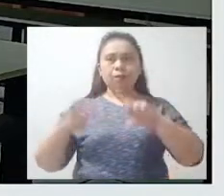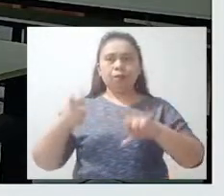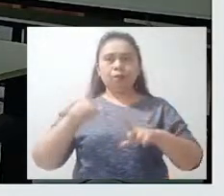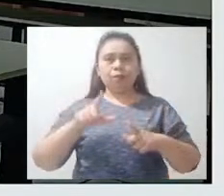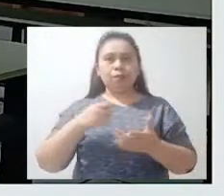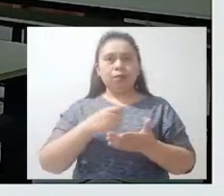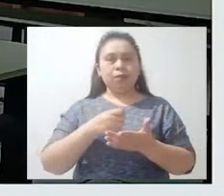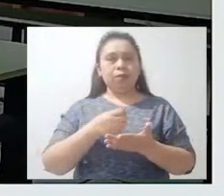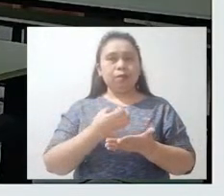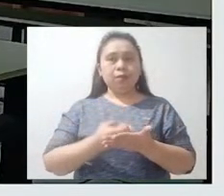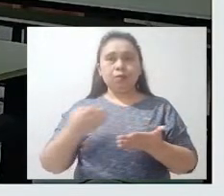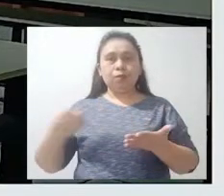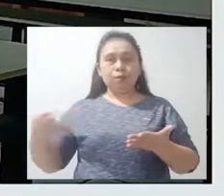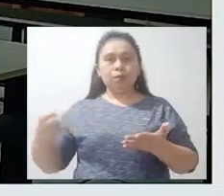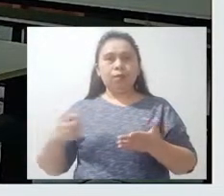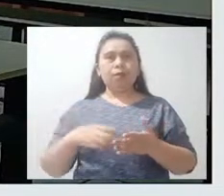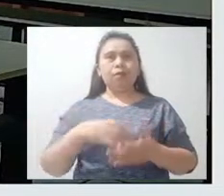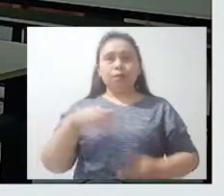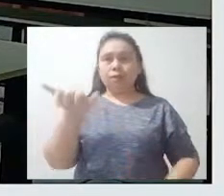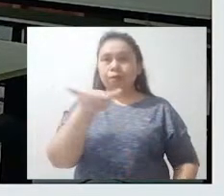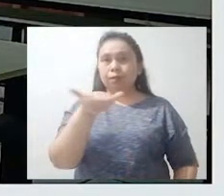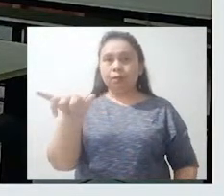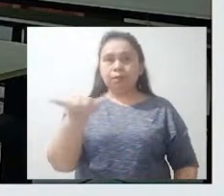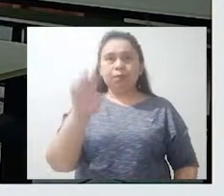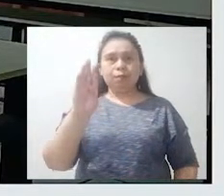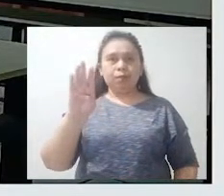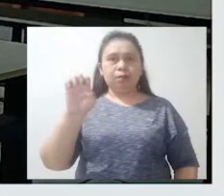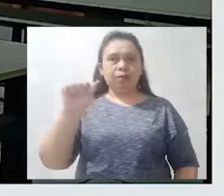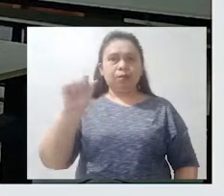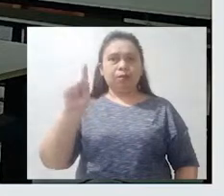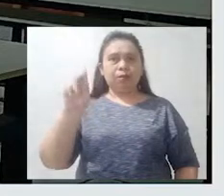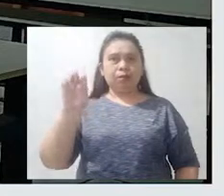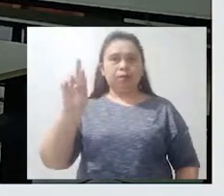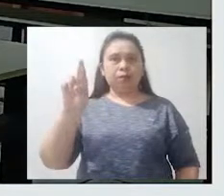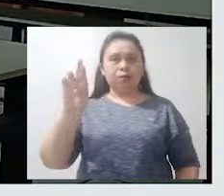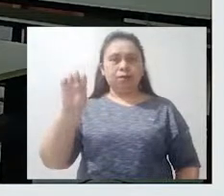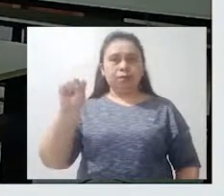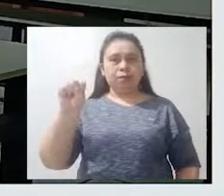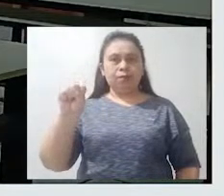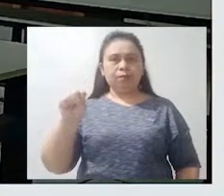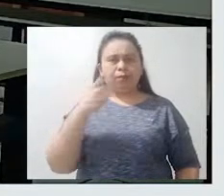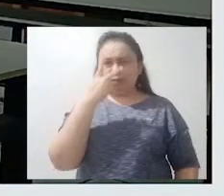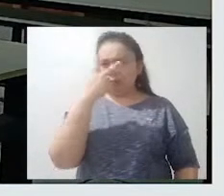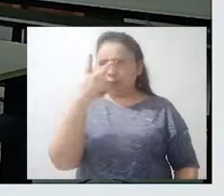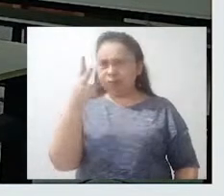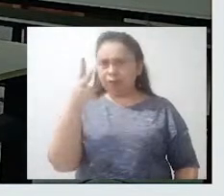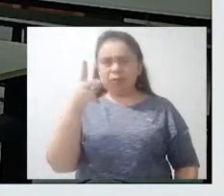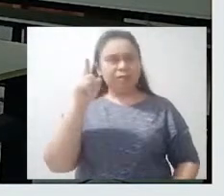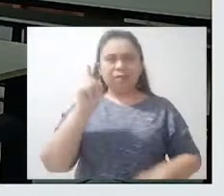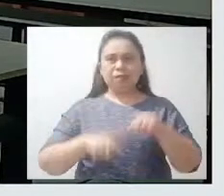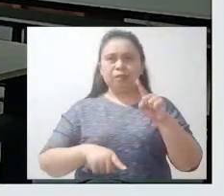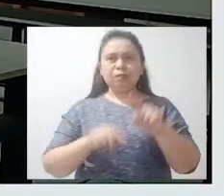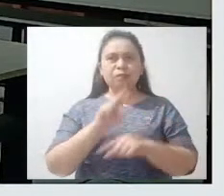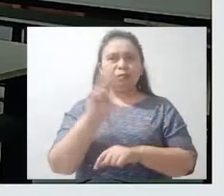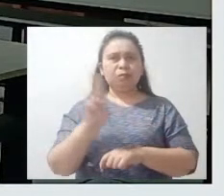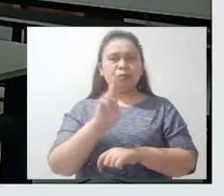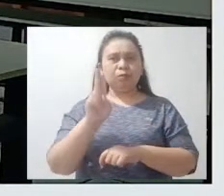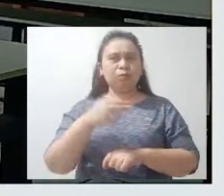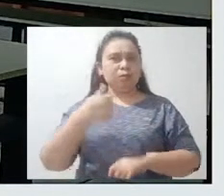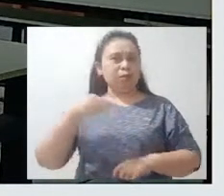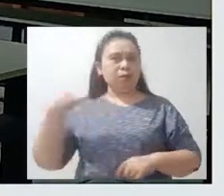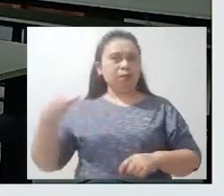glassware like flasks or beakers to heat up liquids. See, you could not just